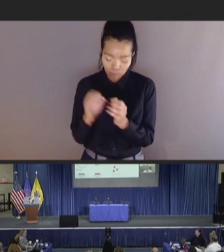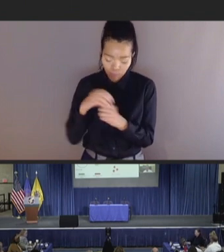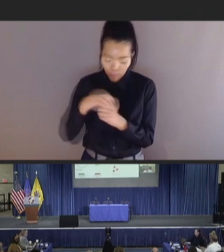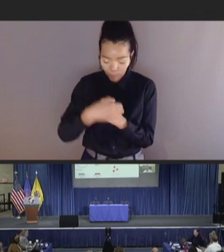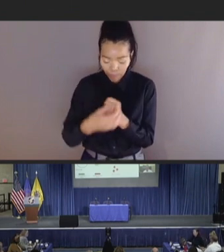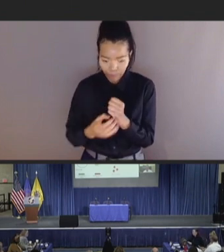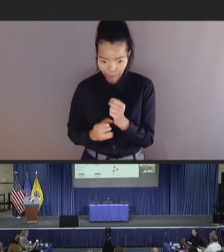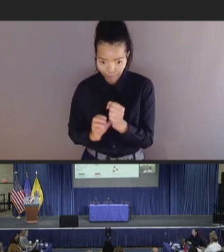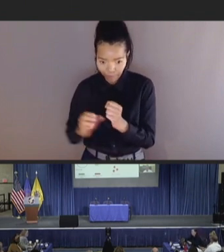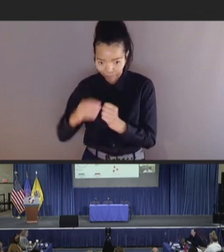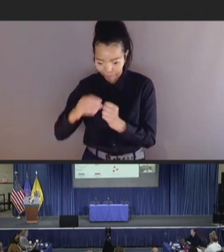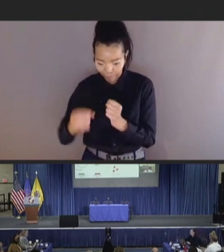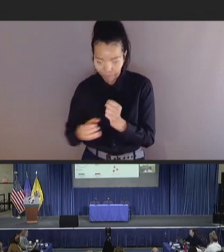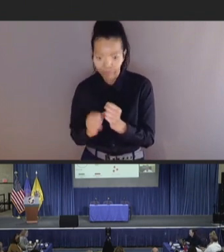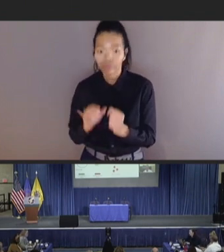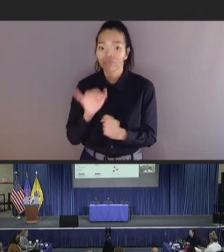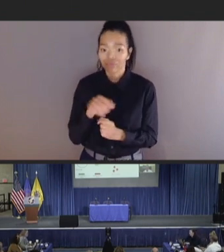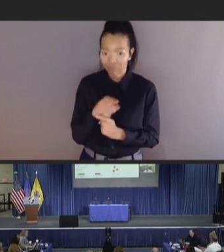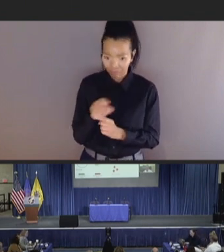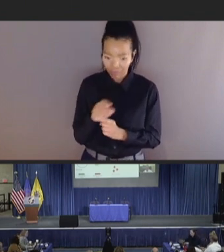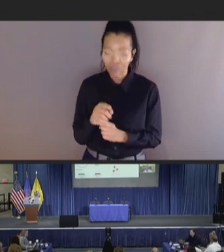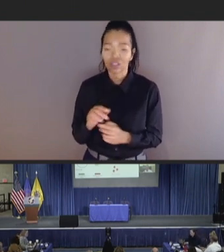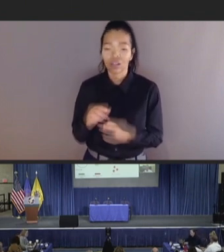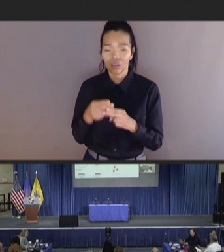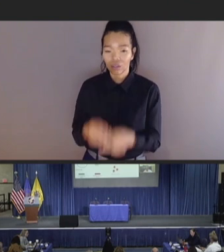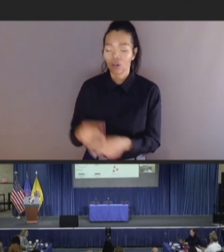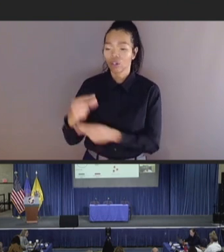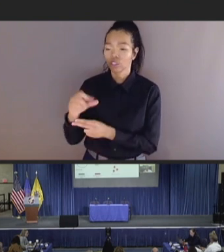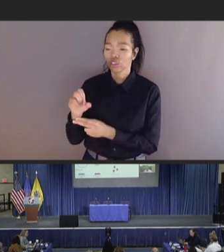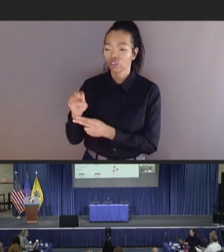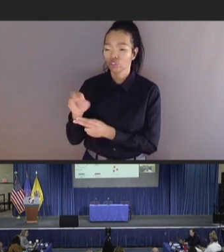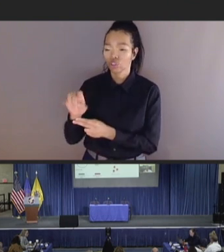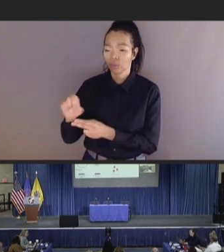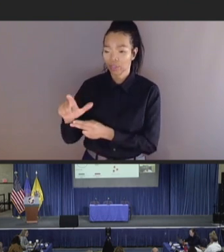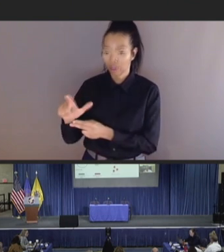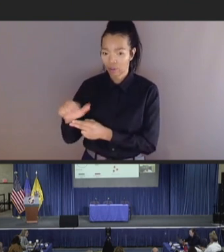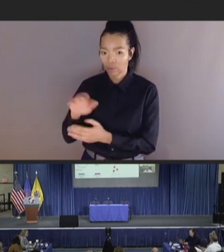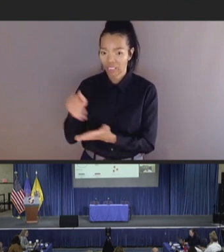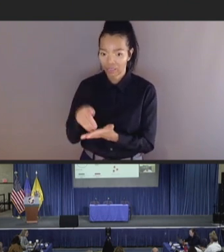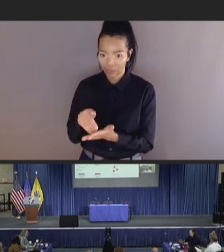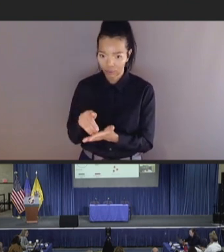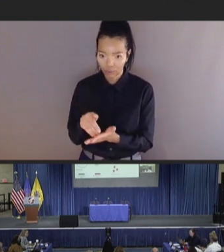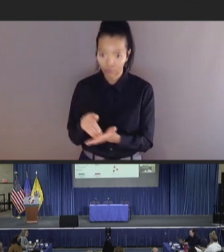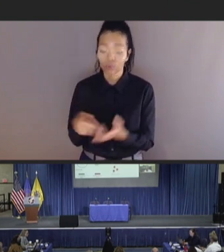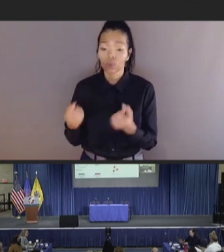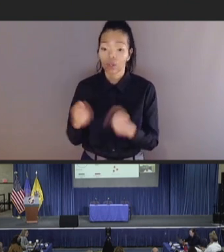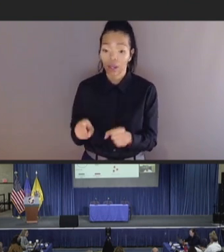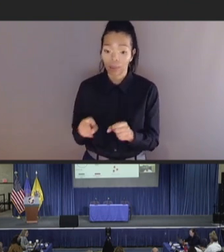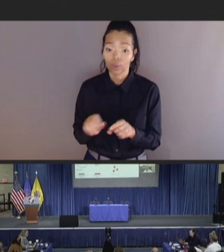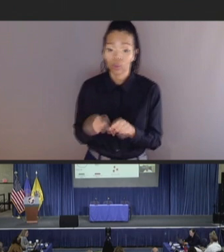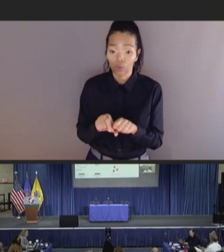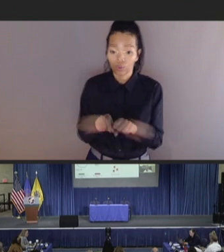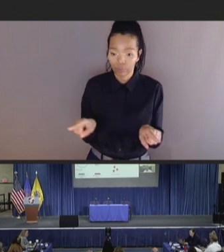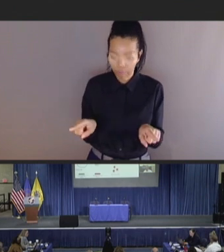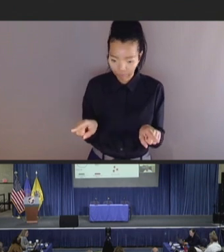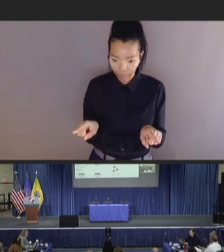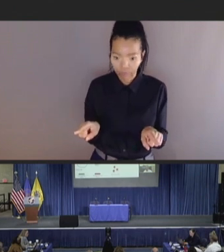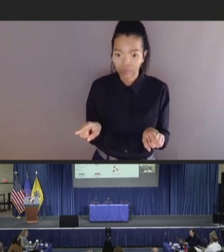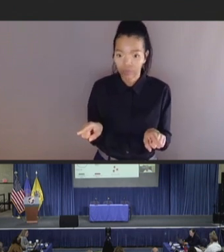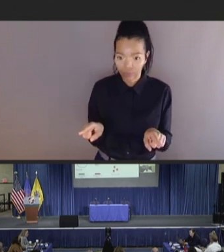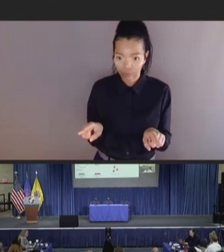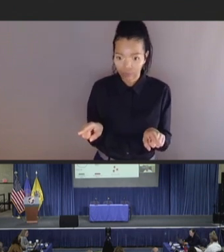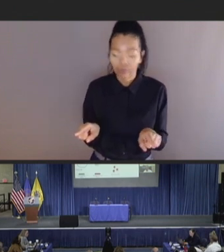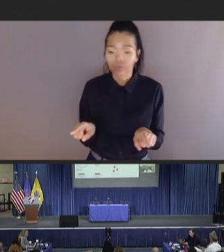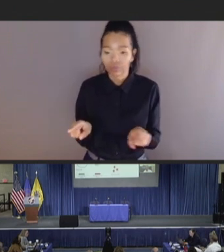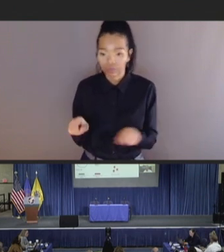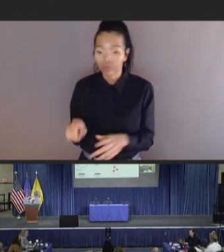where the B-cells are going to do something magic that is the only B-cell in the whole organism that do this, that is, they will start to